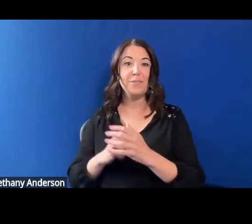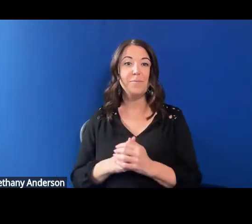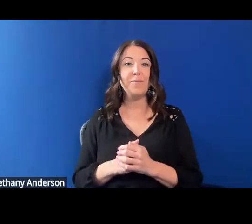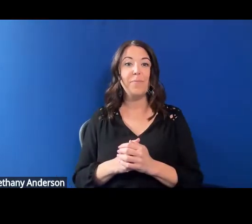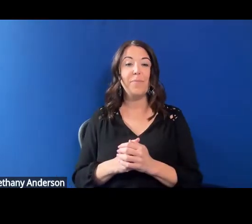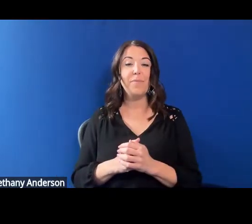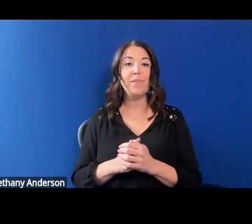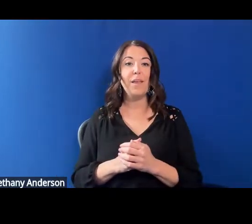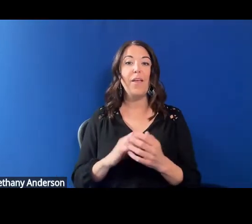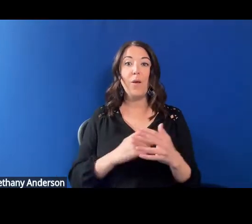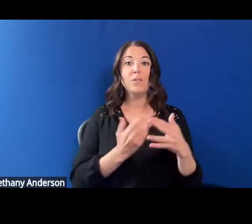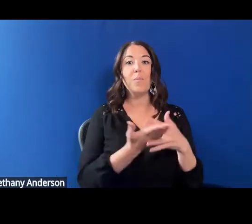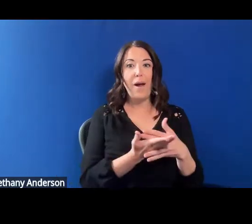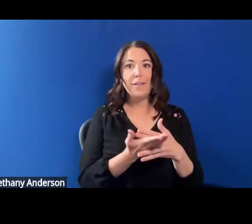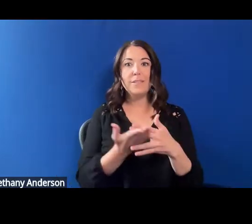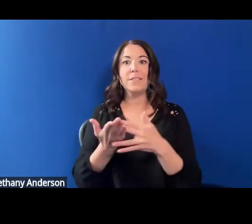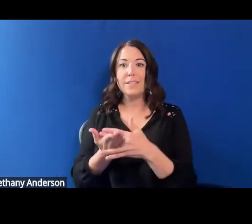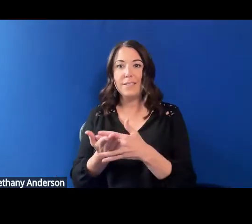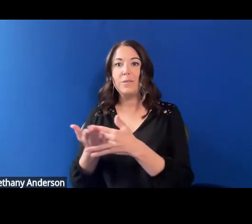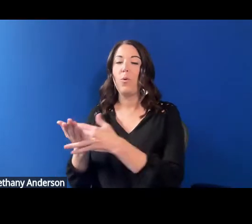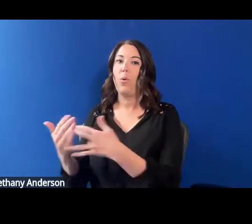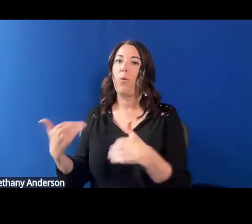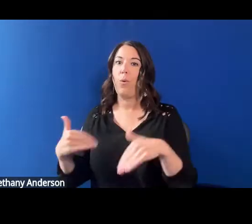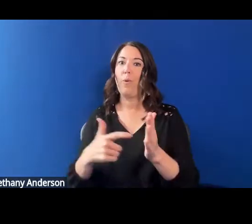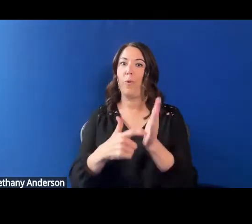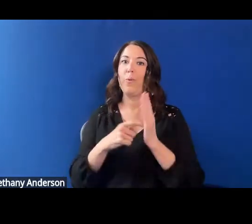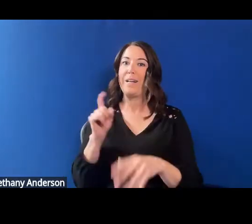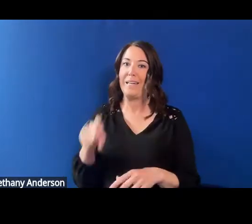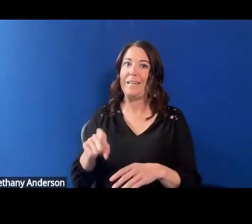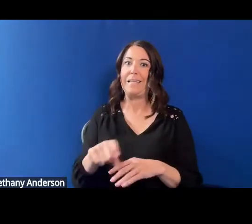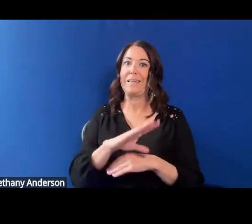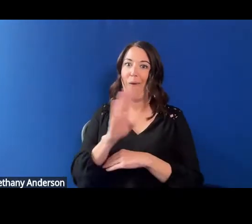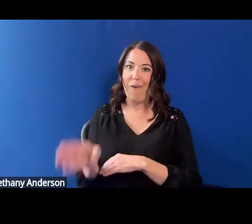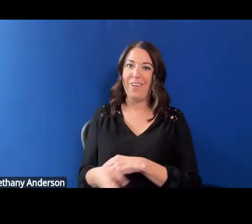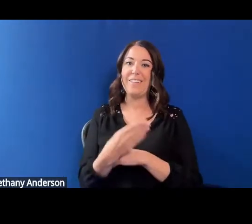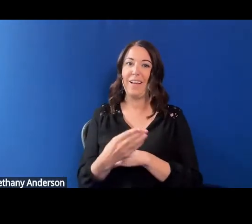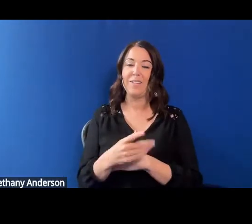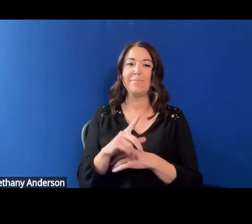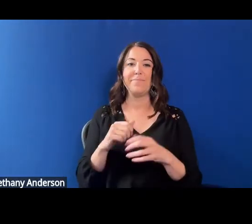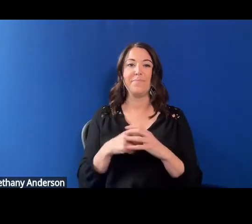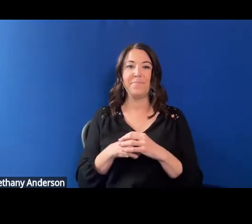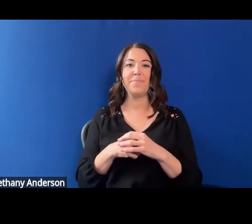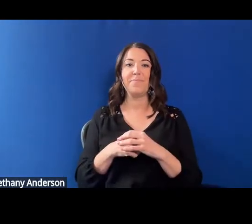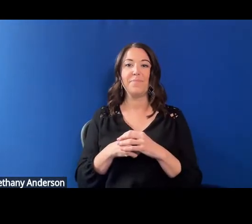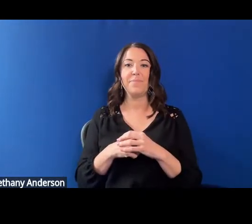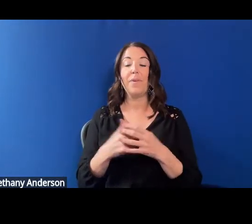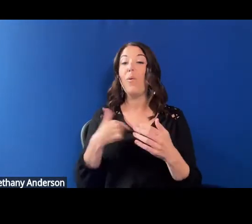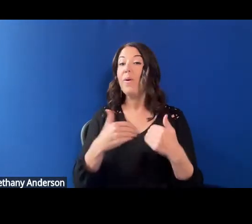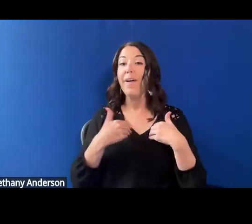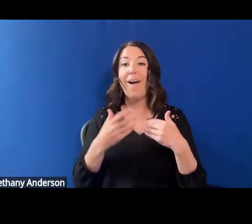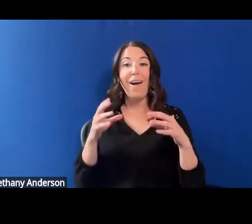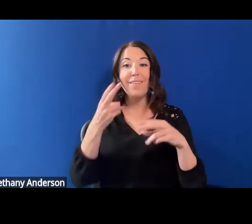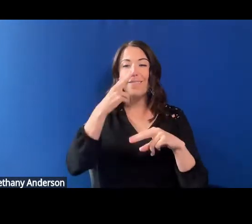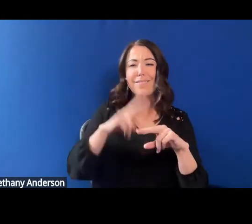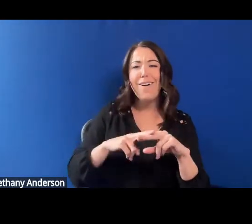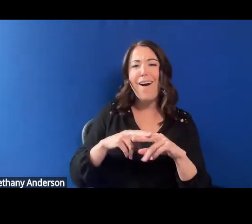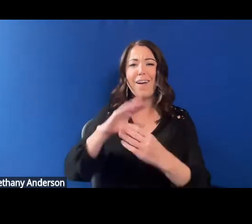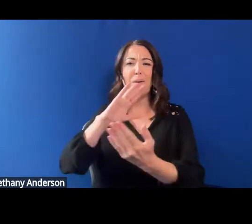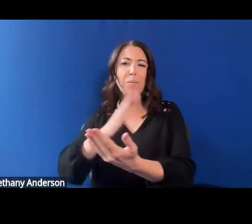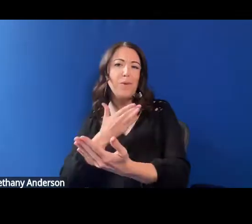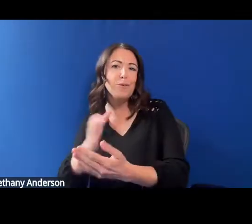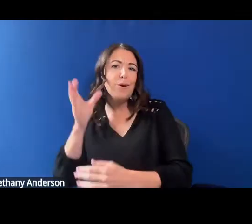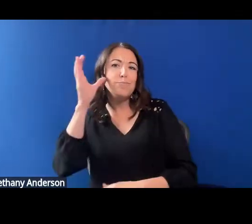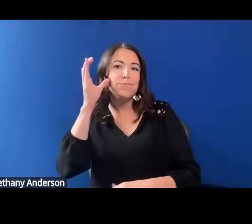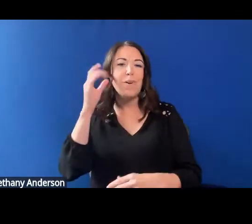breaks were much needed throughout the night. We had fun music, and we were considered